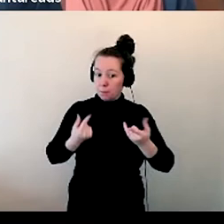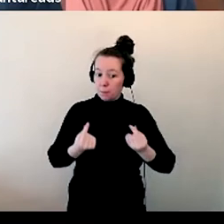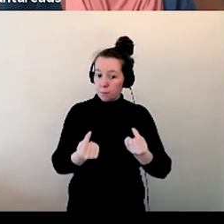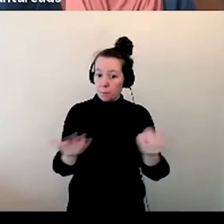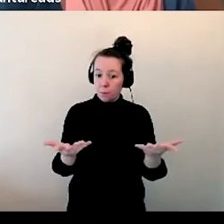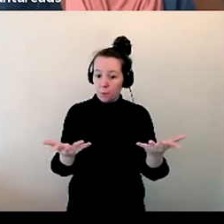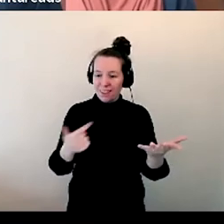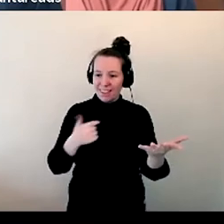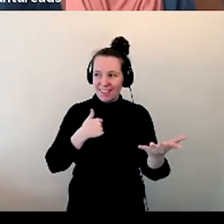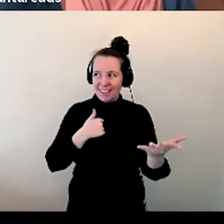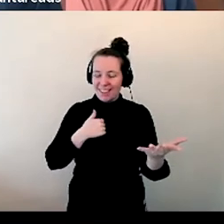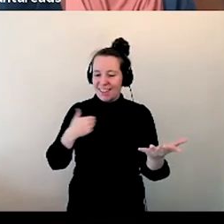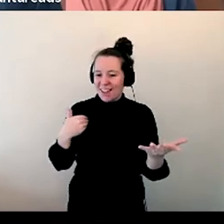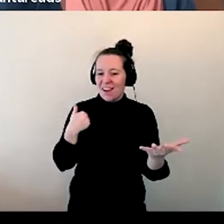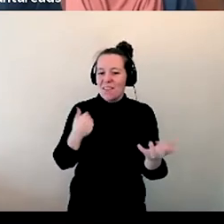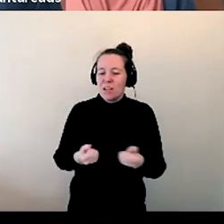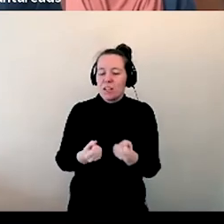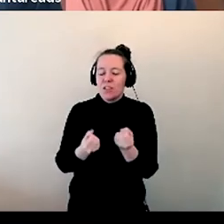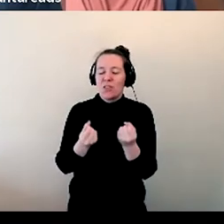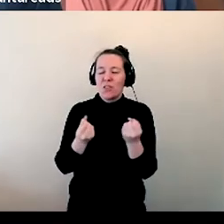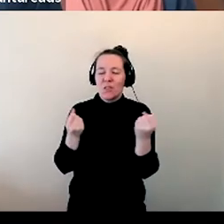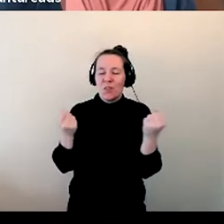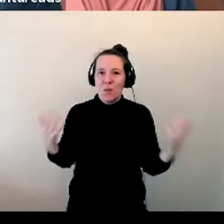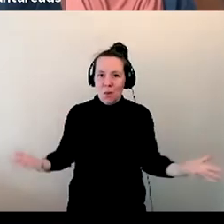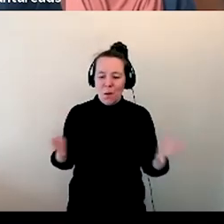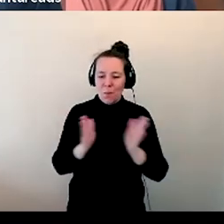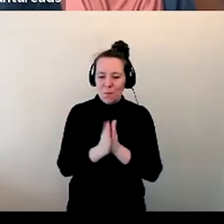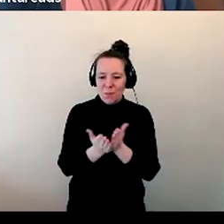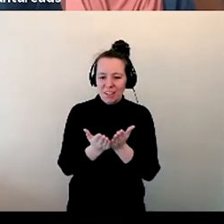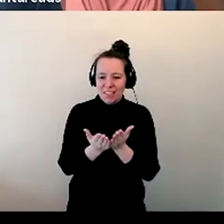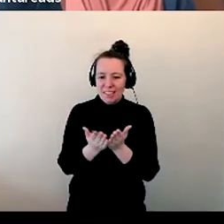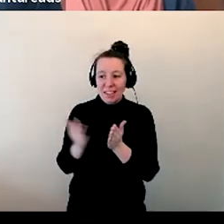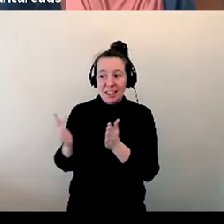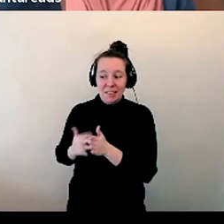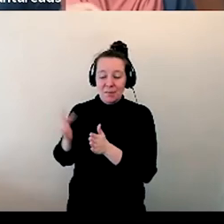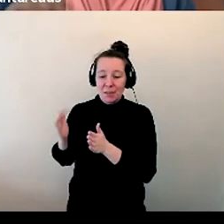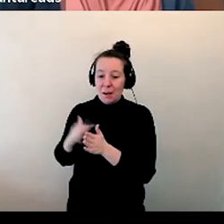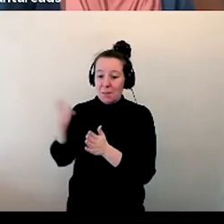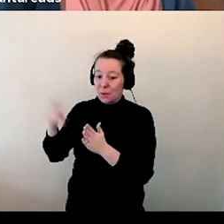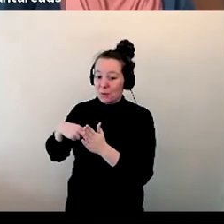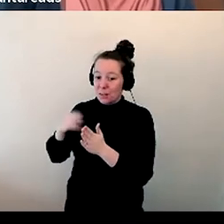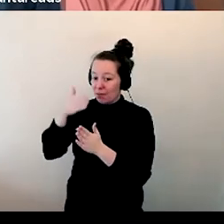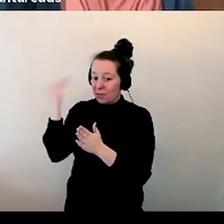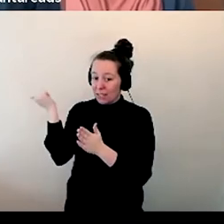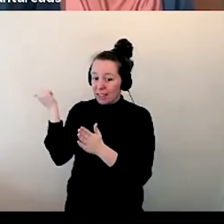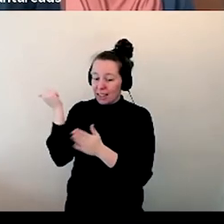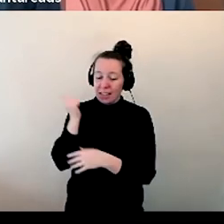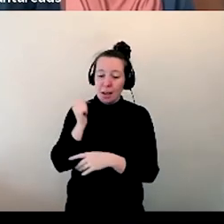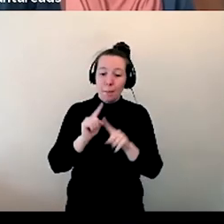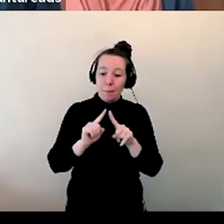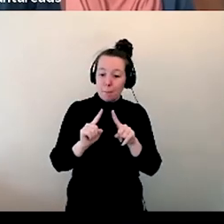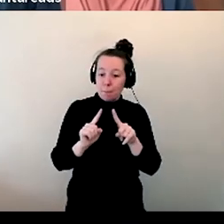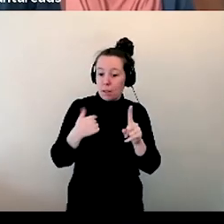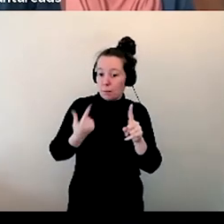have a lot of books. I have too many books, and sometimes I read them and I forget about them. So I wanted to kind